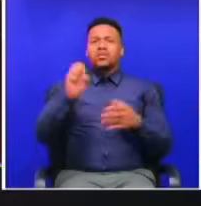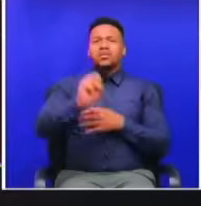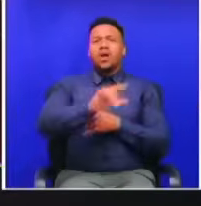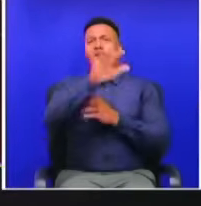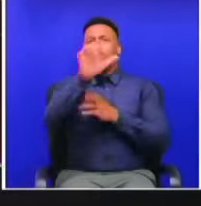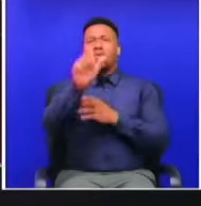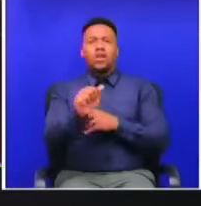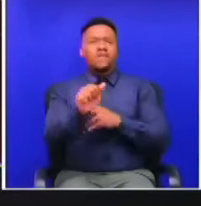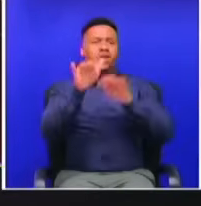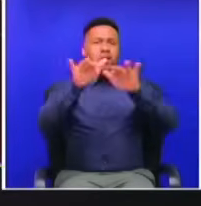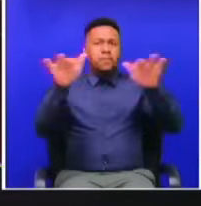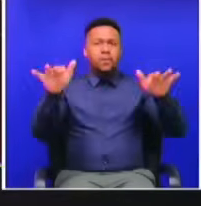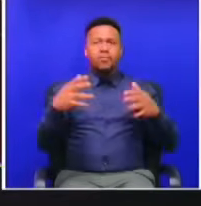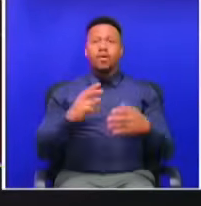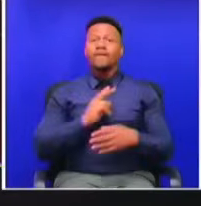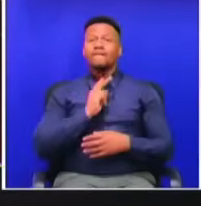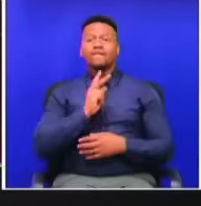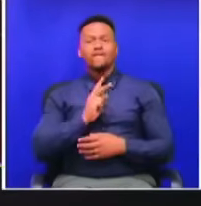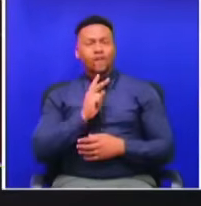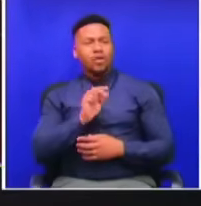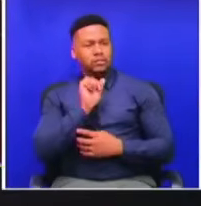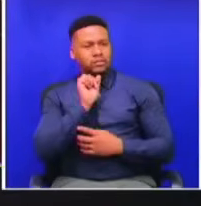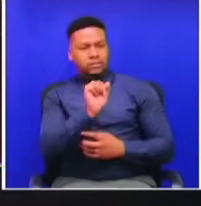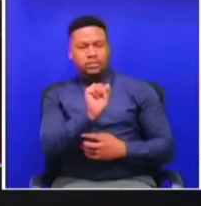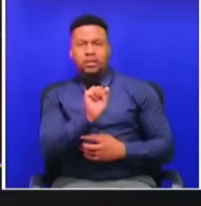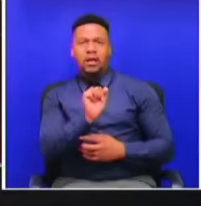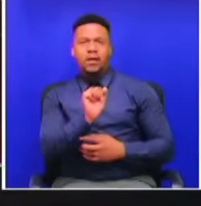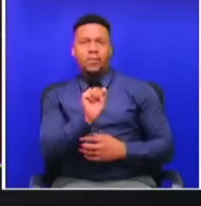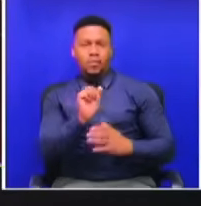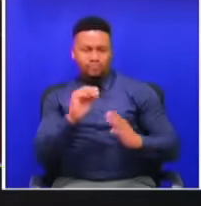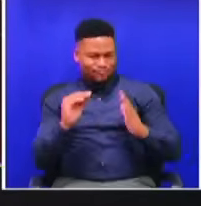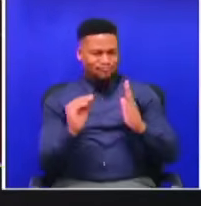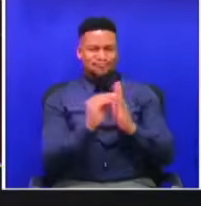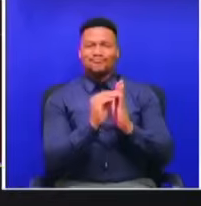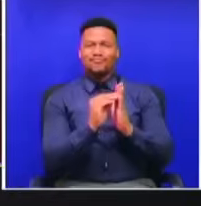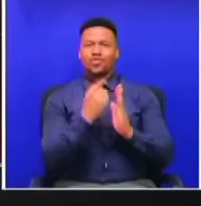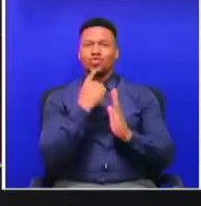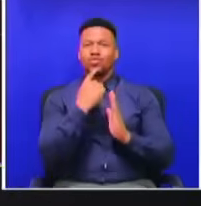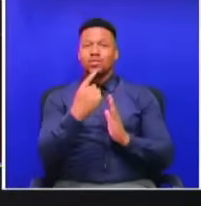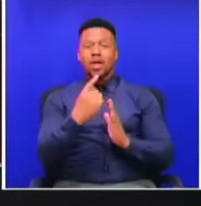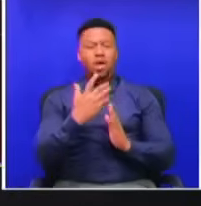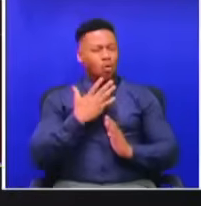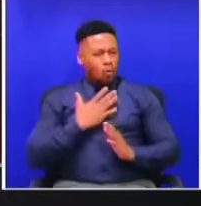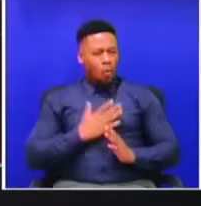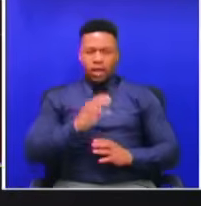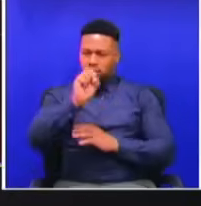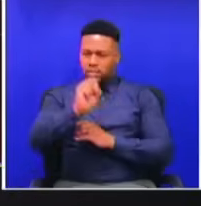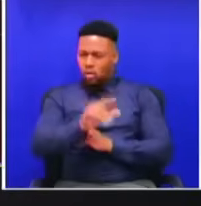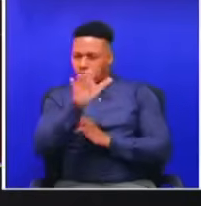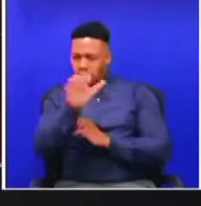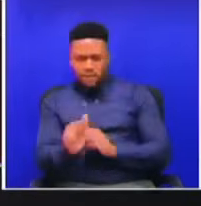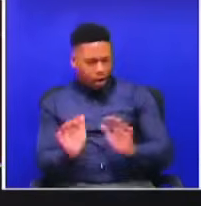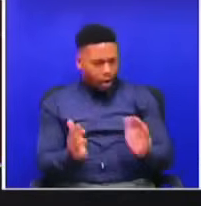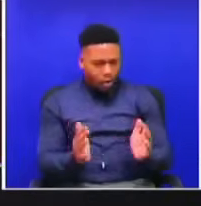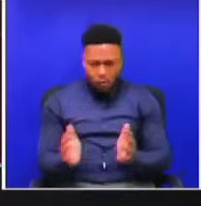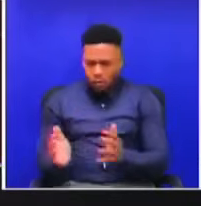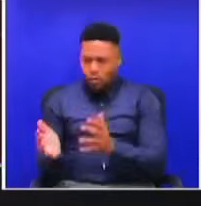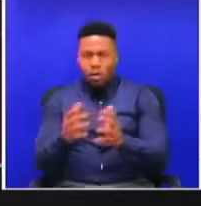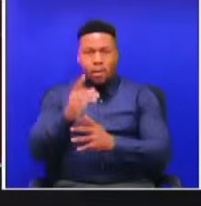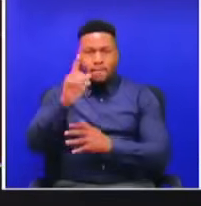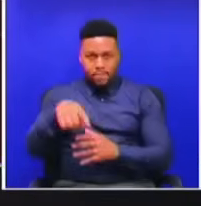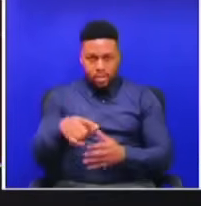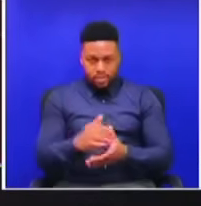articulate precisely the South Africa that they wish to have and how they participate in crafting